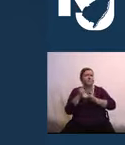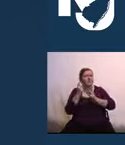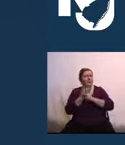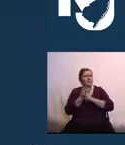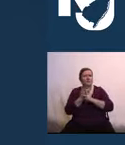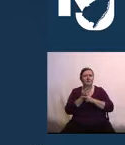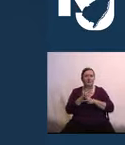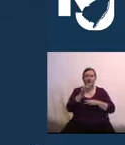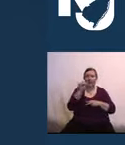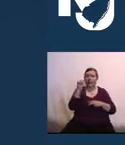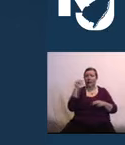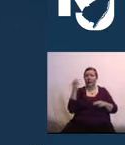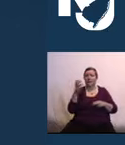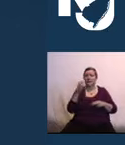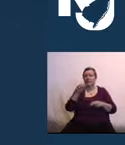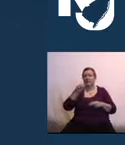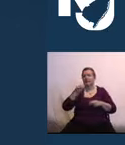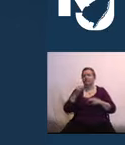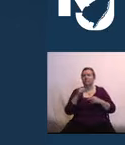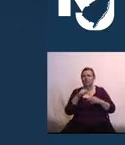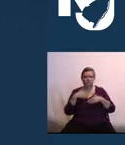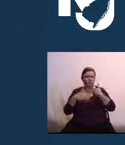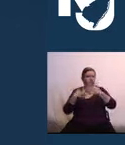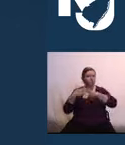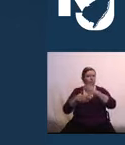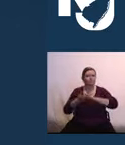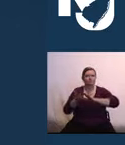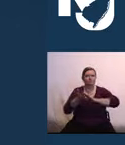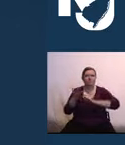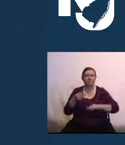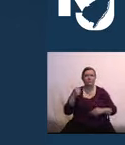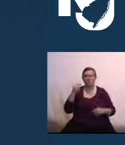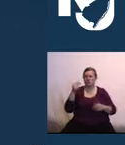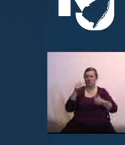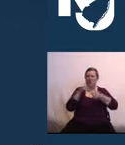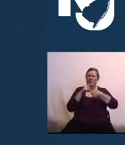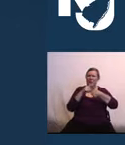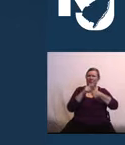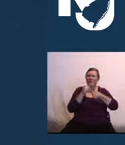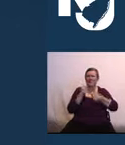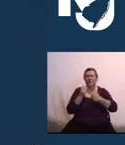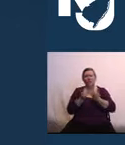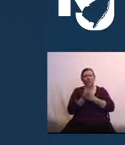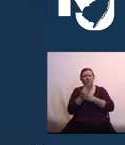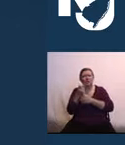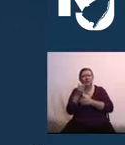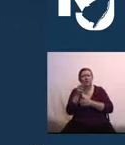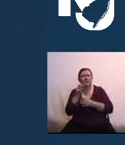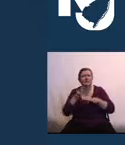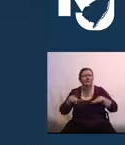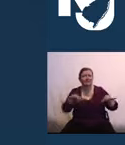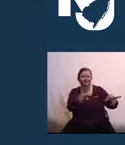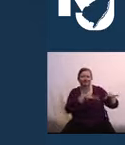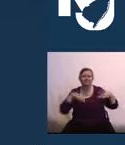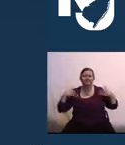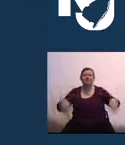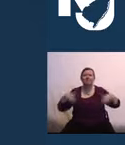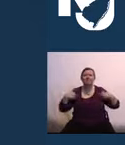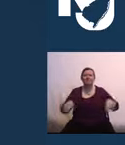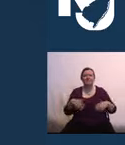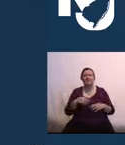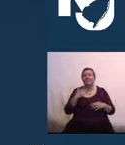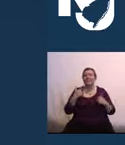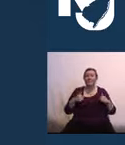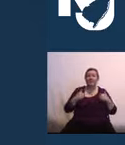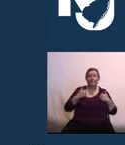Garden, offering his green thumb. He is survived by his wife, Lori, with whom I had the great honor of speaking, and his 3 children,